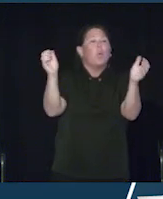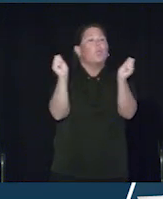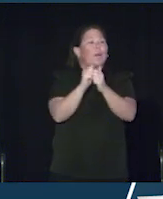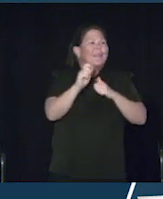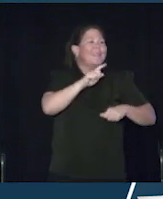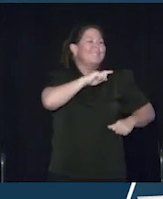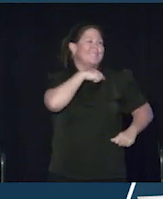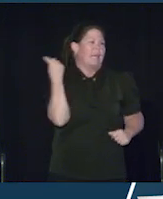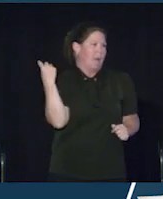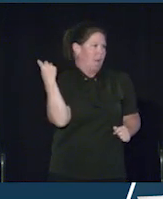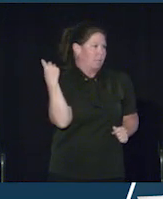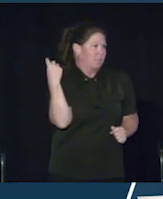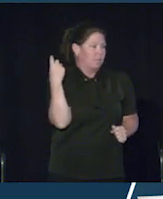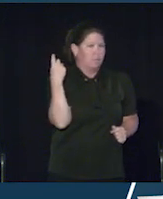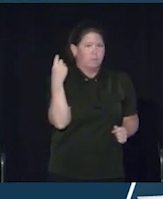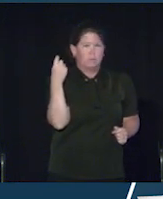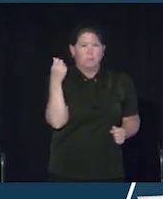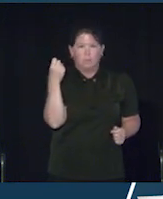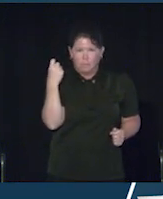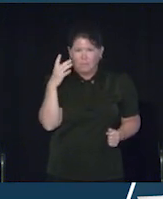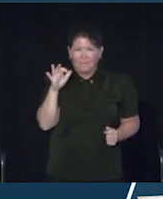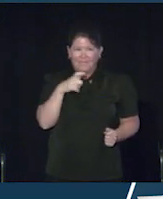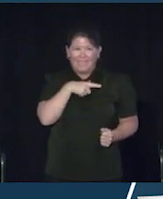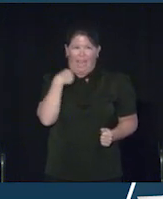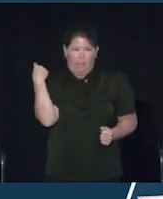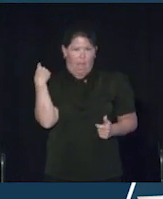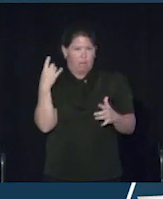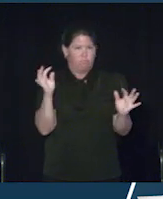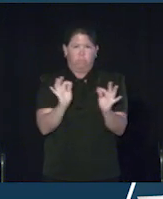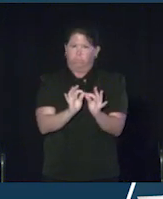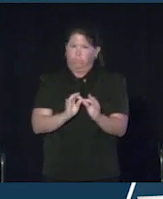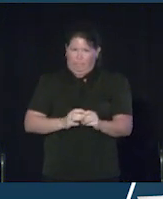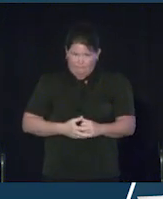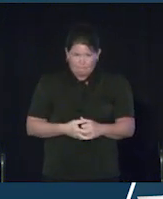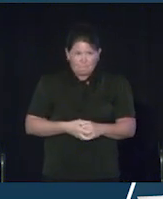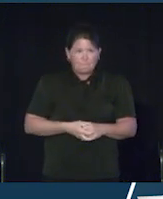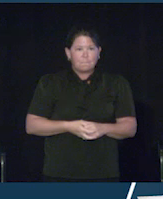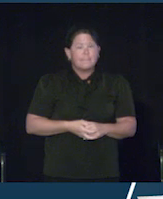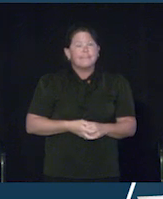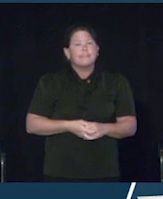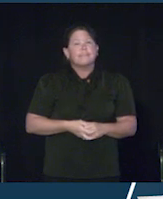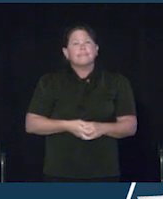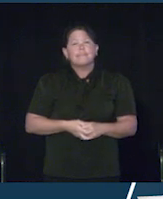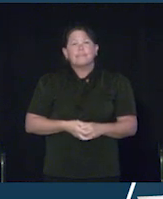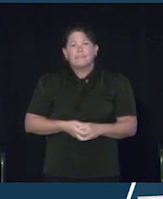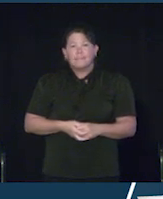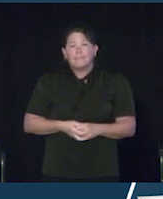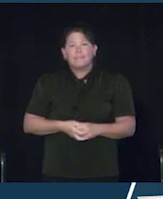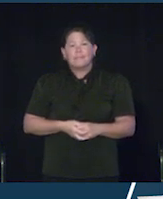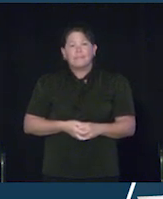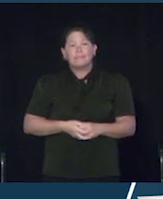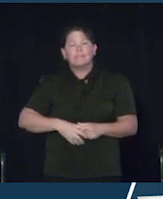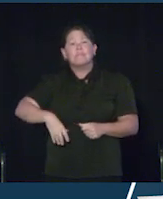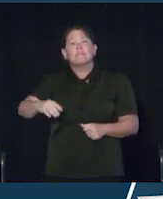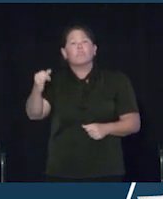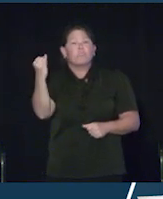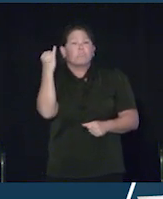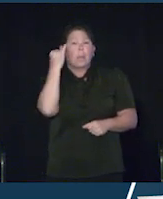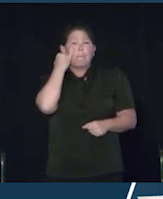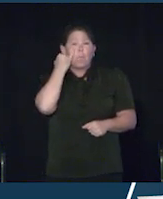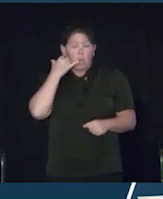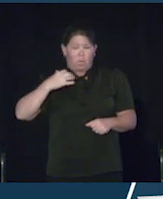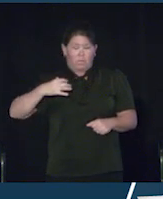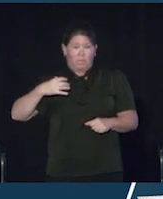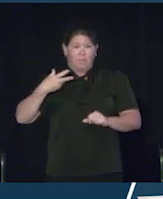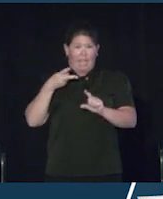which to submit that information. If the applicant is unable to submit that information by that